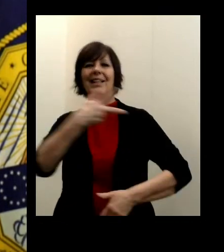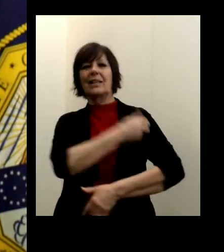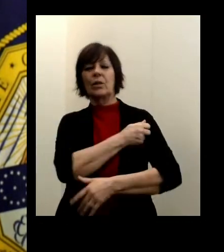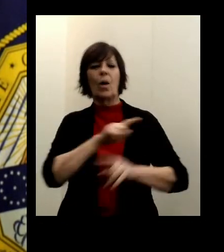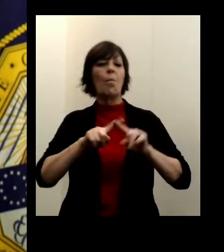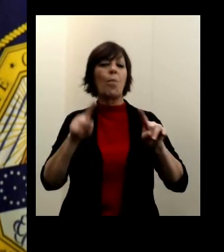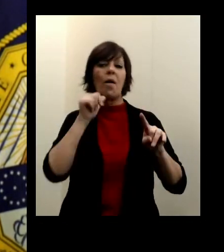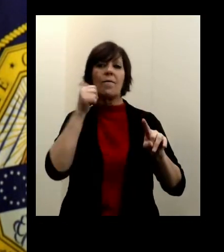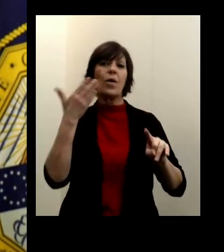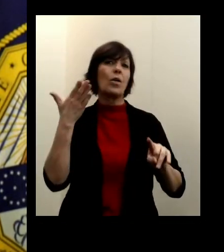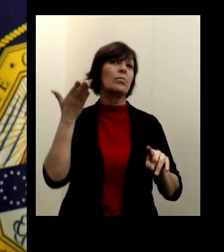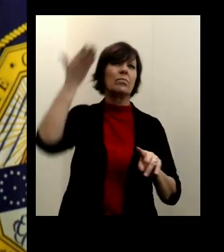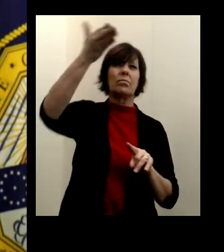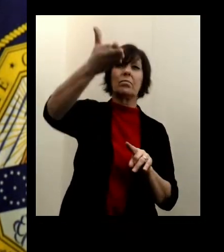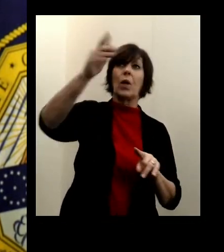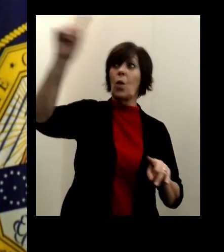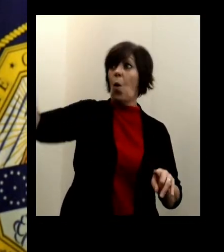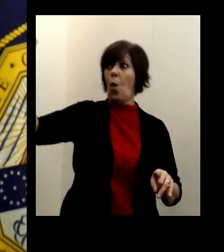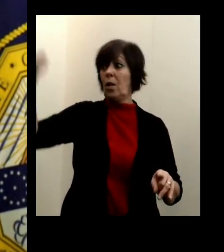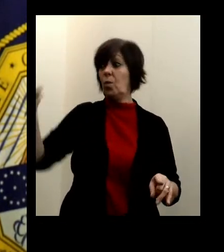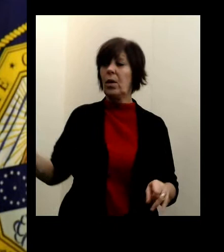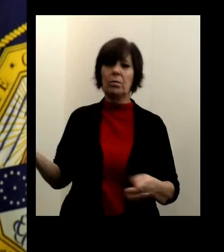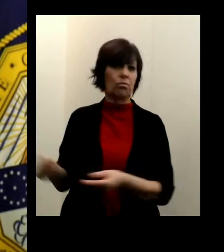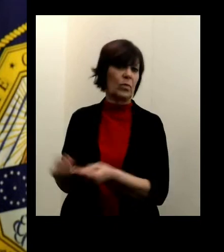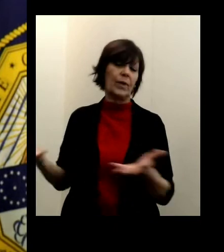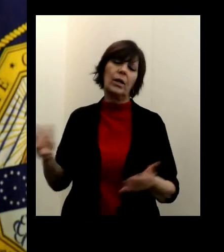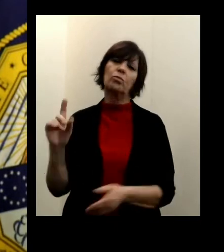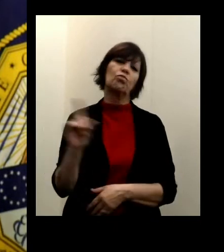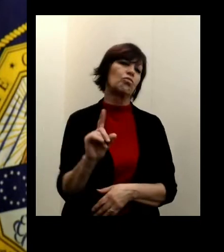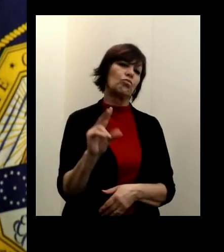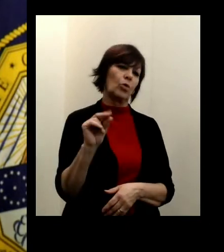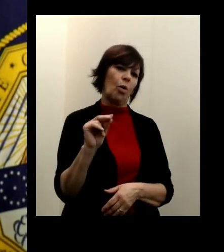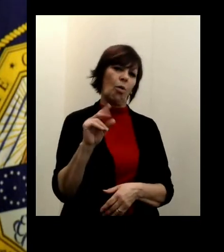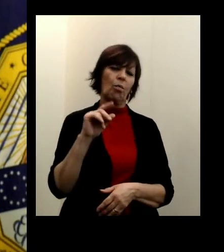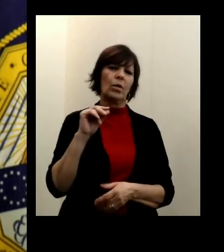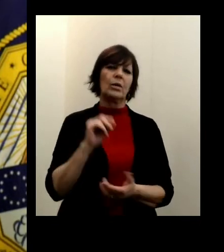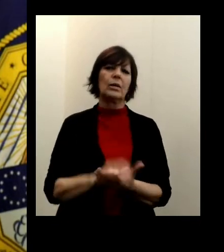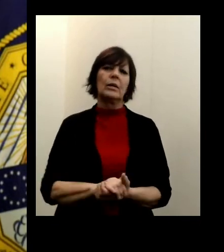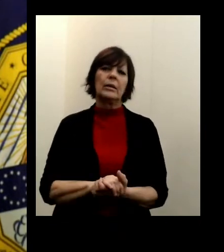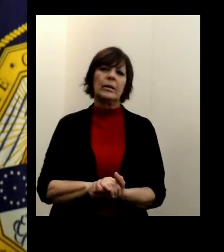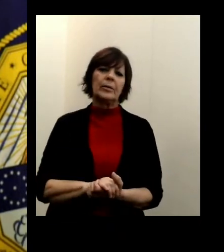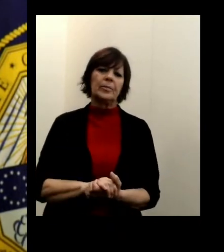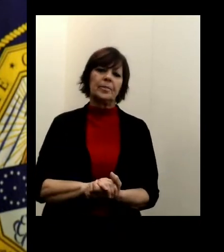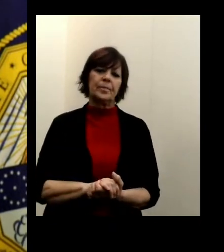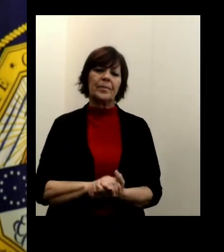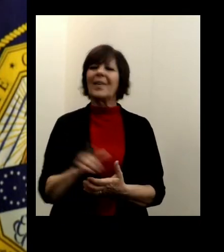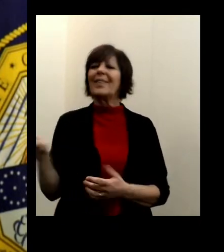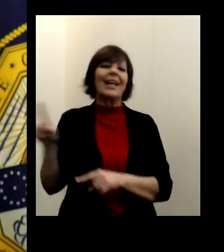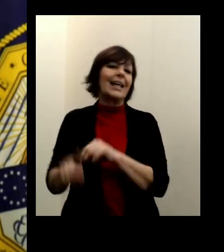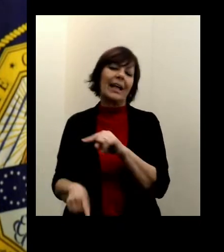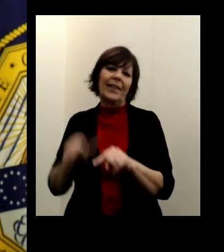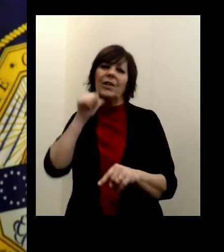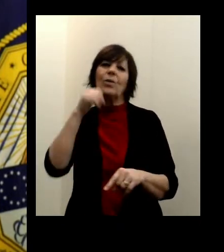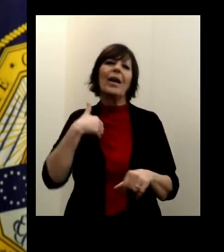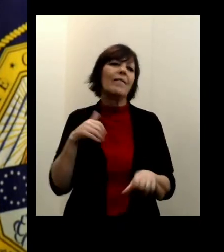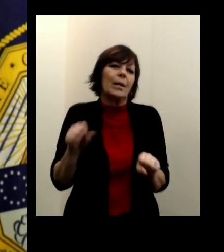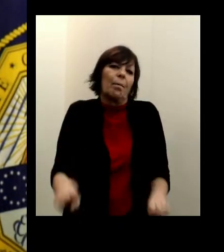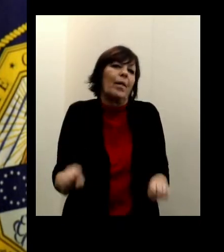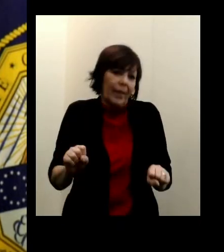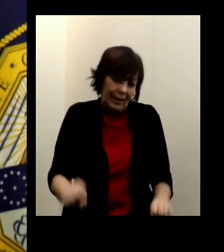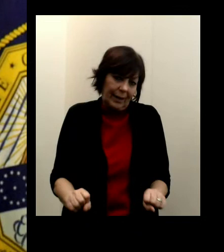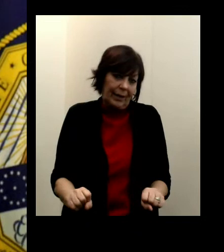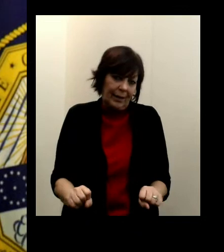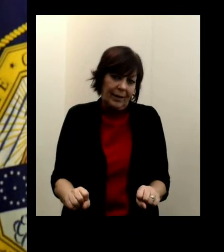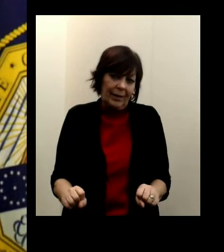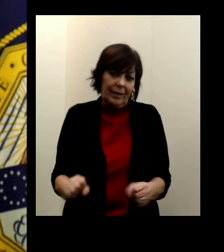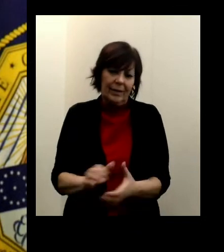be the only provider of vaccine when we're delivering vaccine for the general public. They can't. They don't have the capability of doing that. As